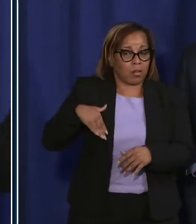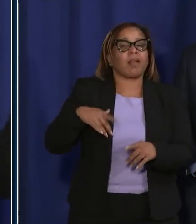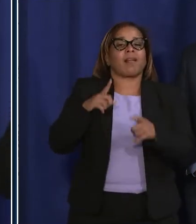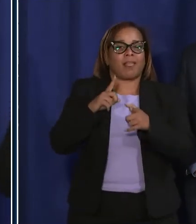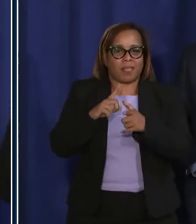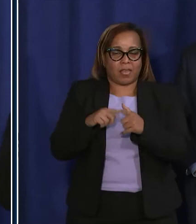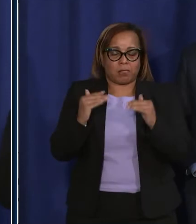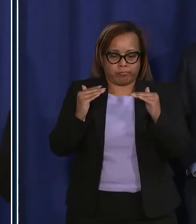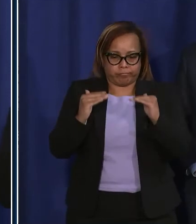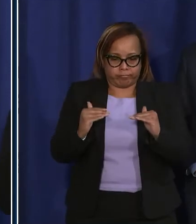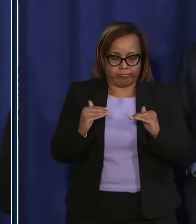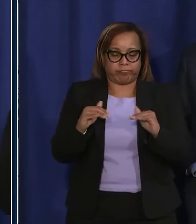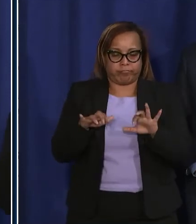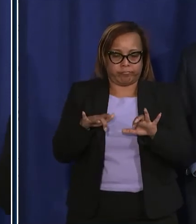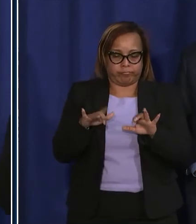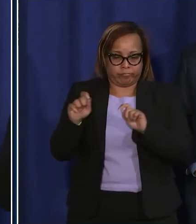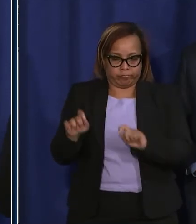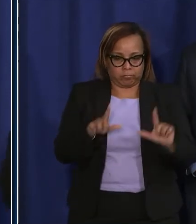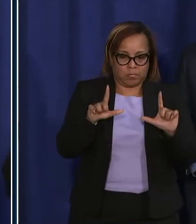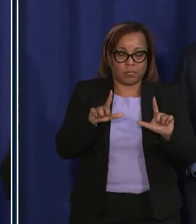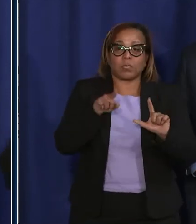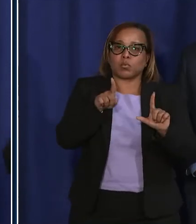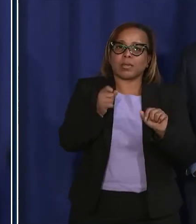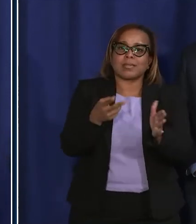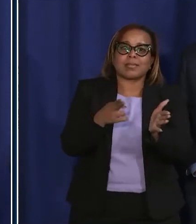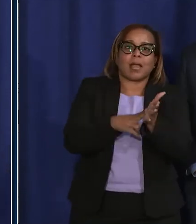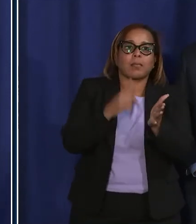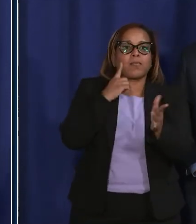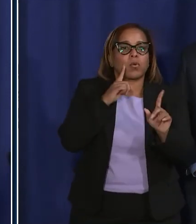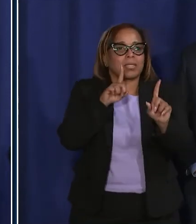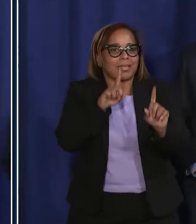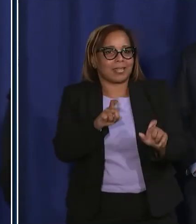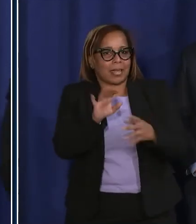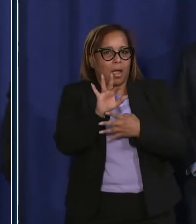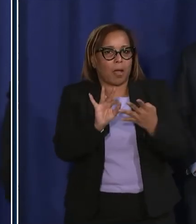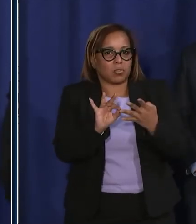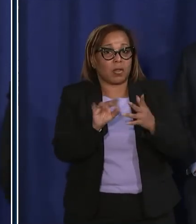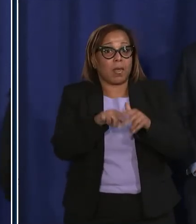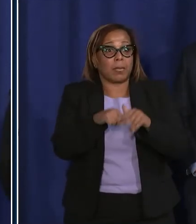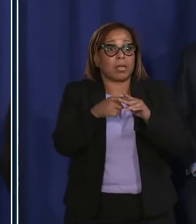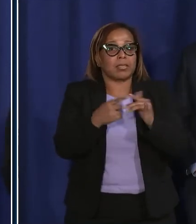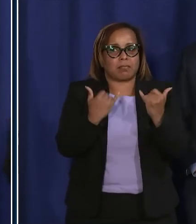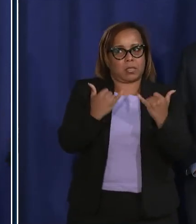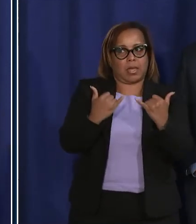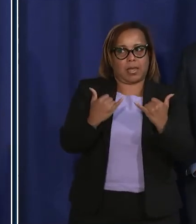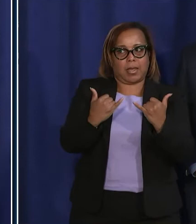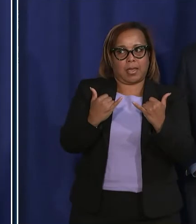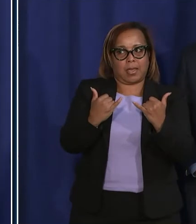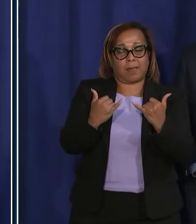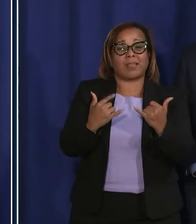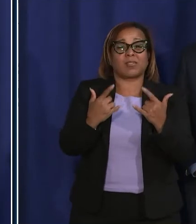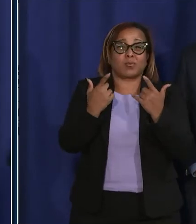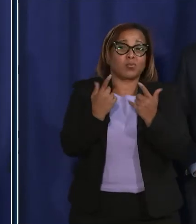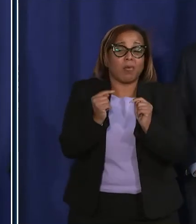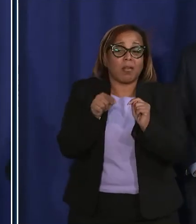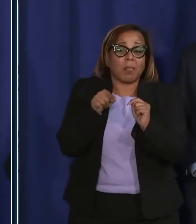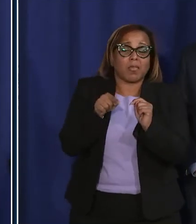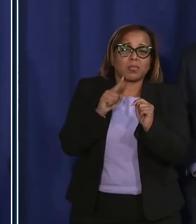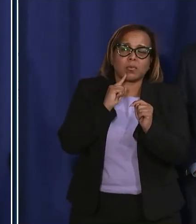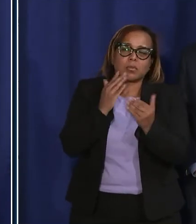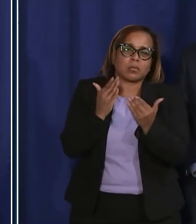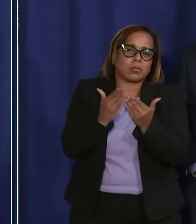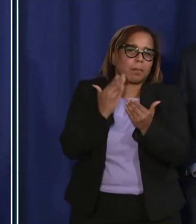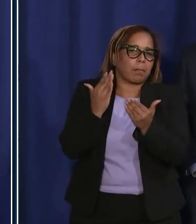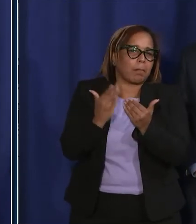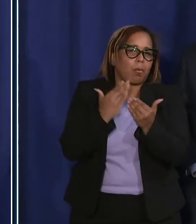second screen that allows you to sign up for a testing option, which begins today. So we try to make this as simple